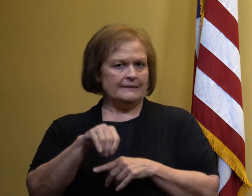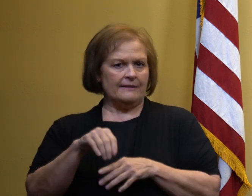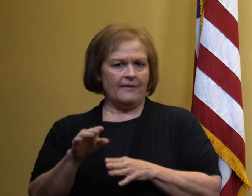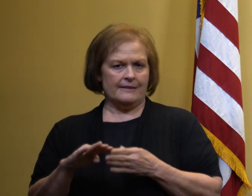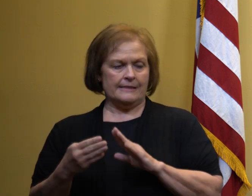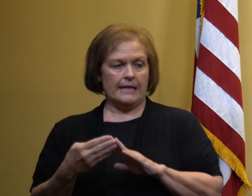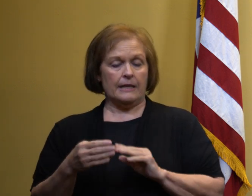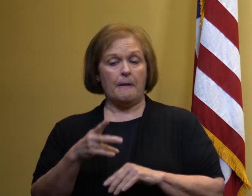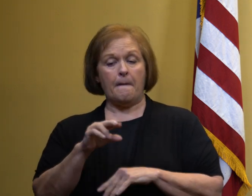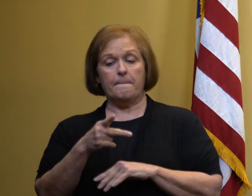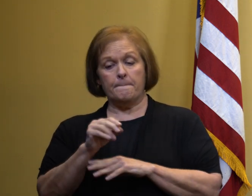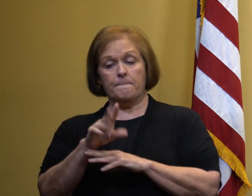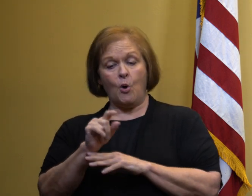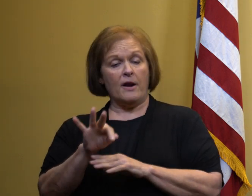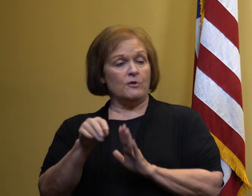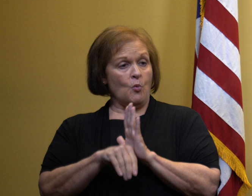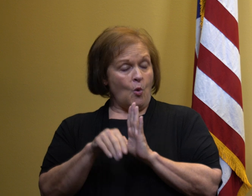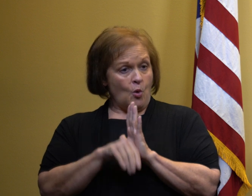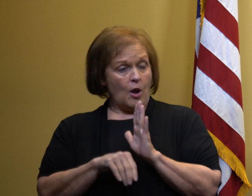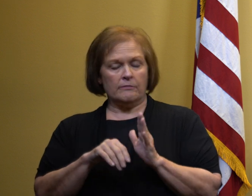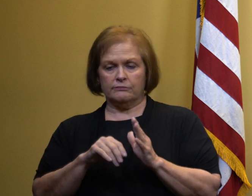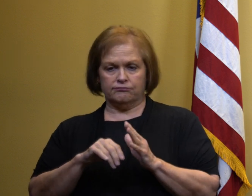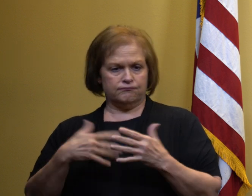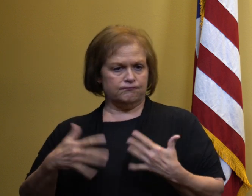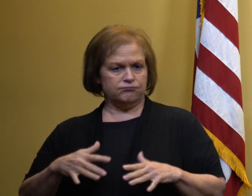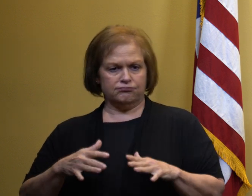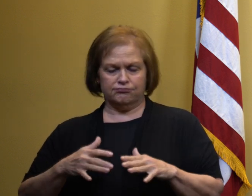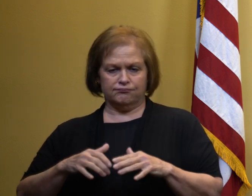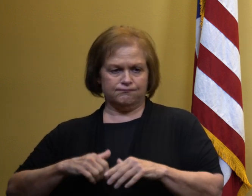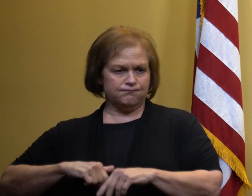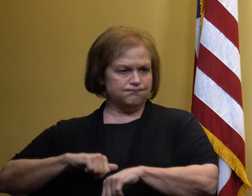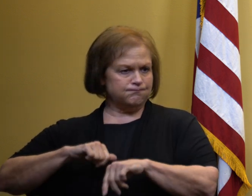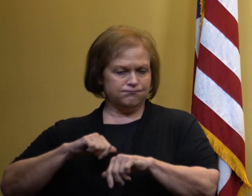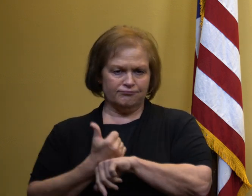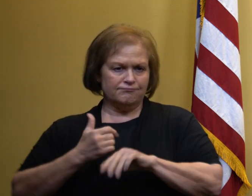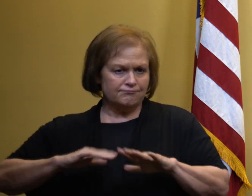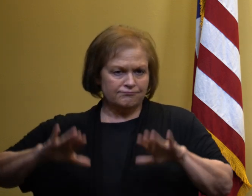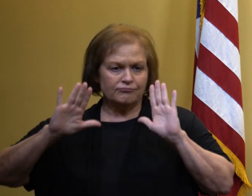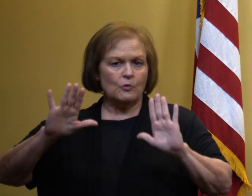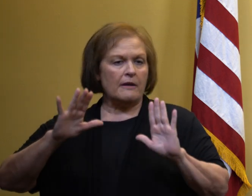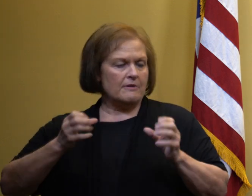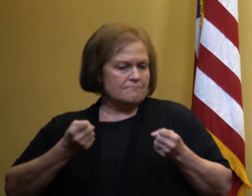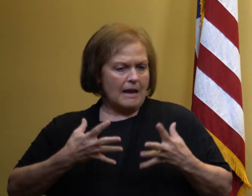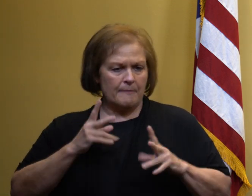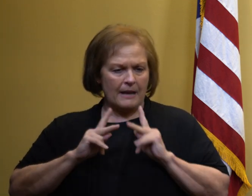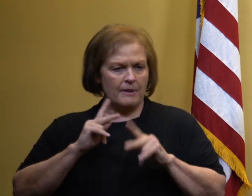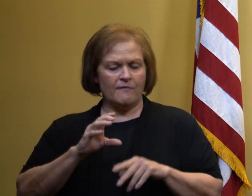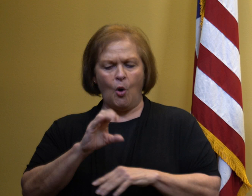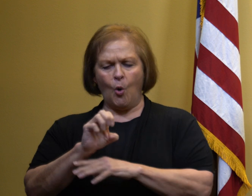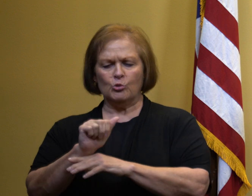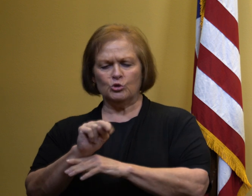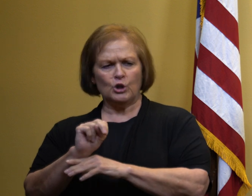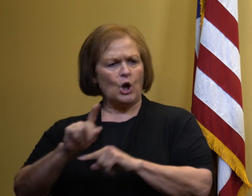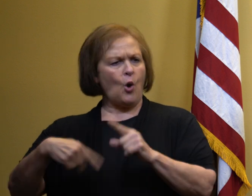city. The Port of New Orleans set a passenger record in March of 2023 for ocean-going